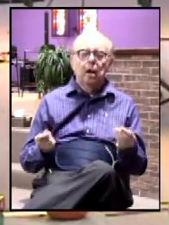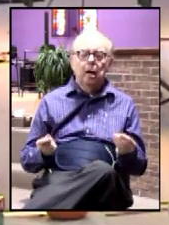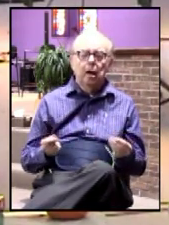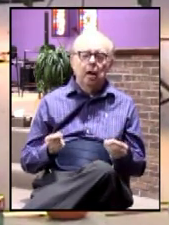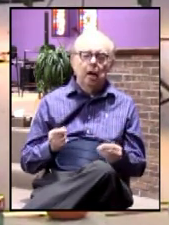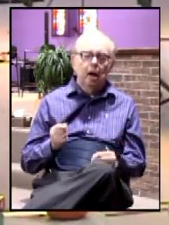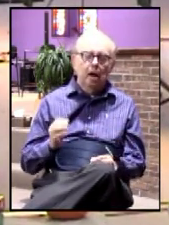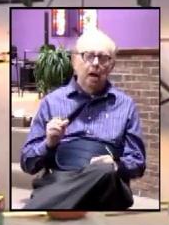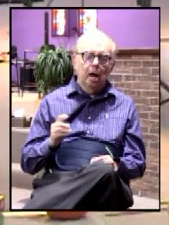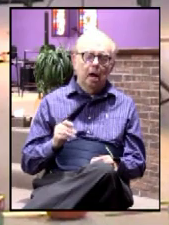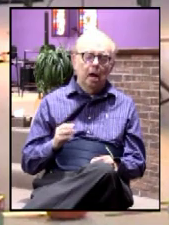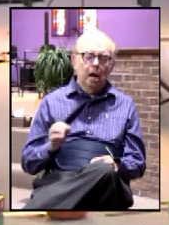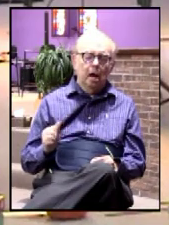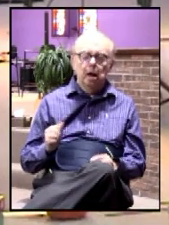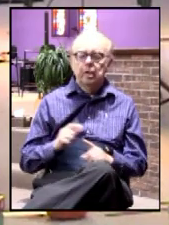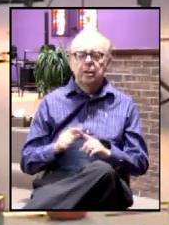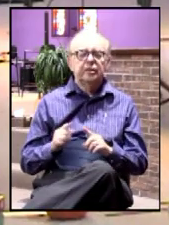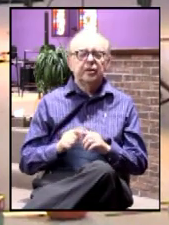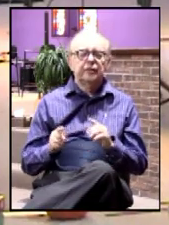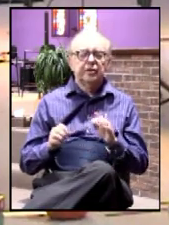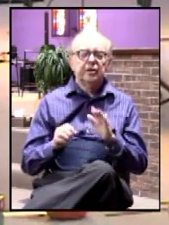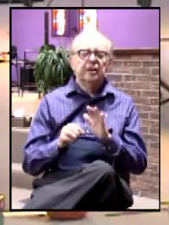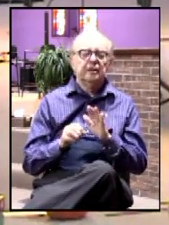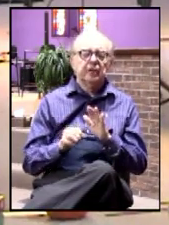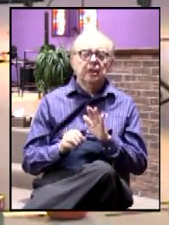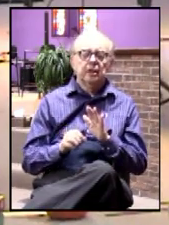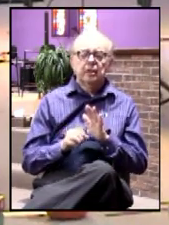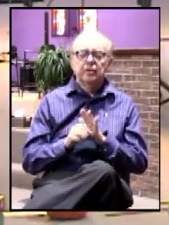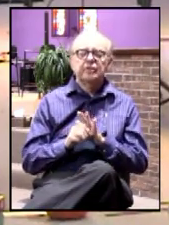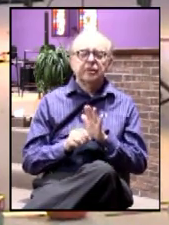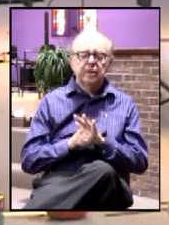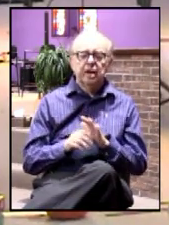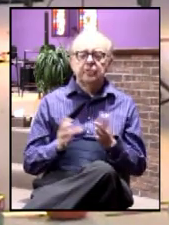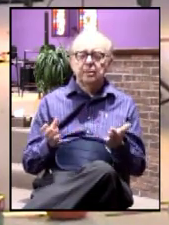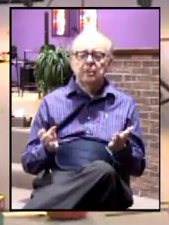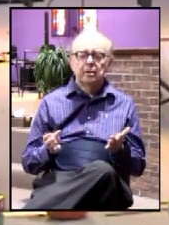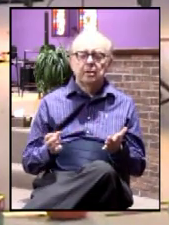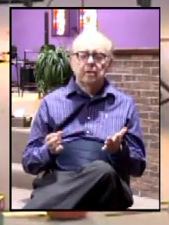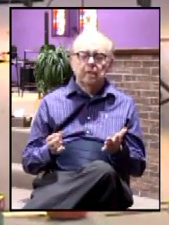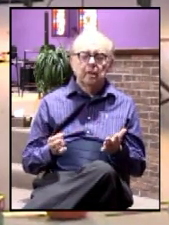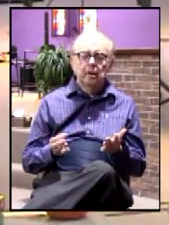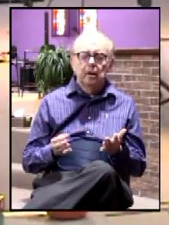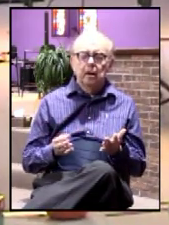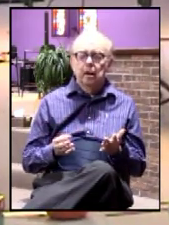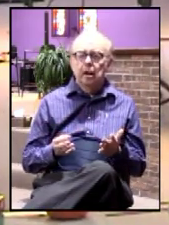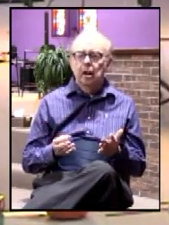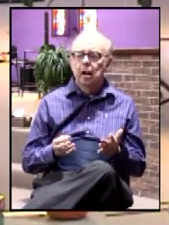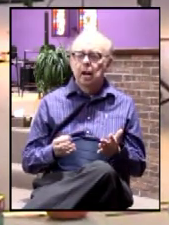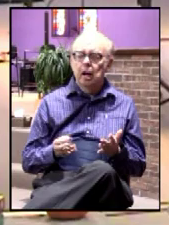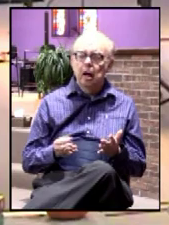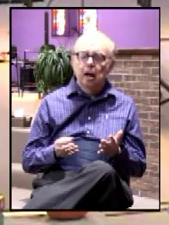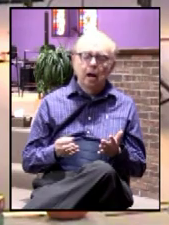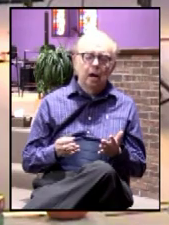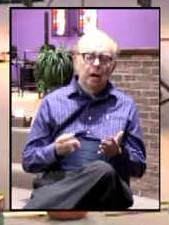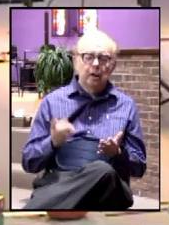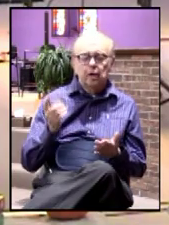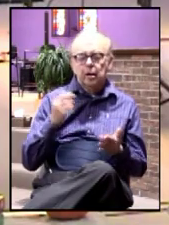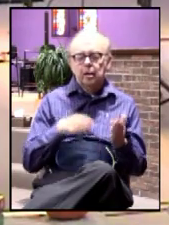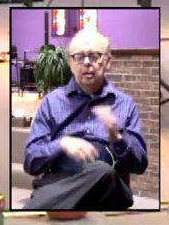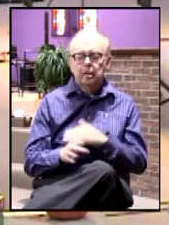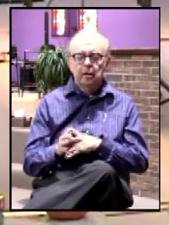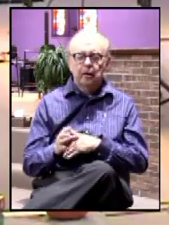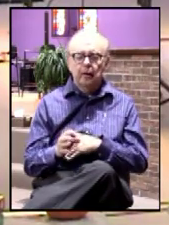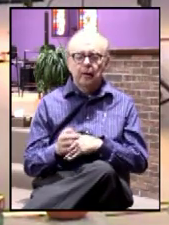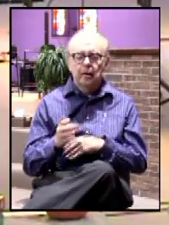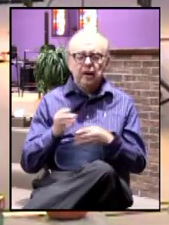from Iowa and Kansas and Missouri and Ohio and everything just goes down